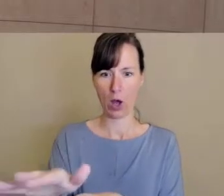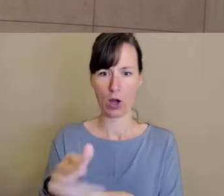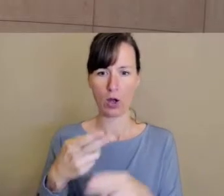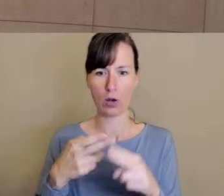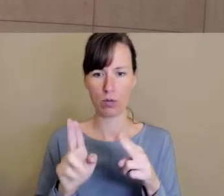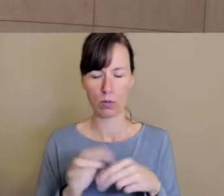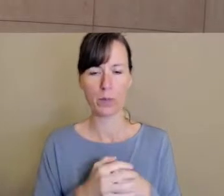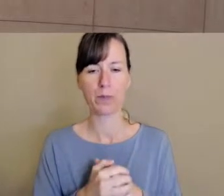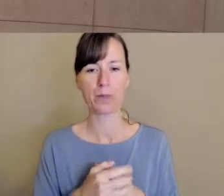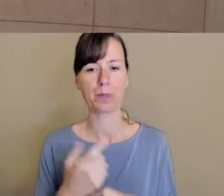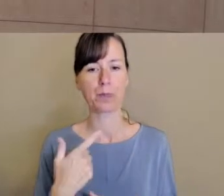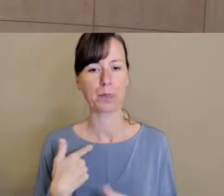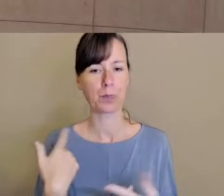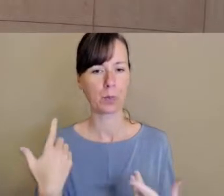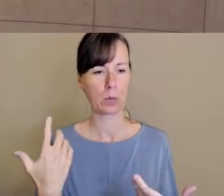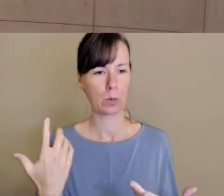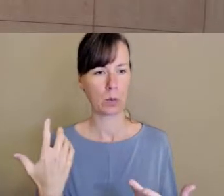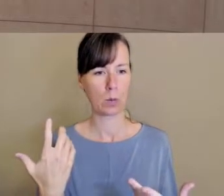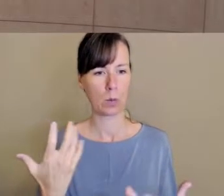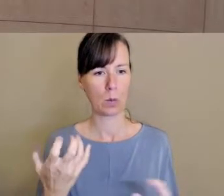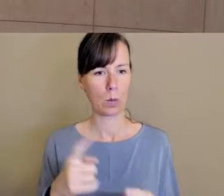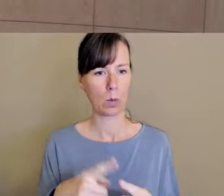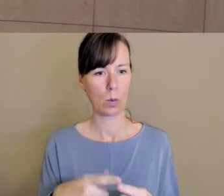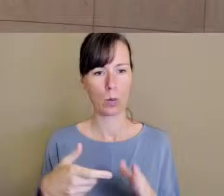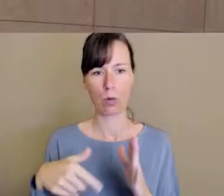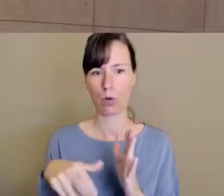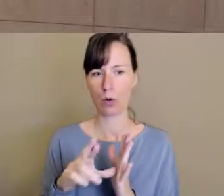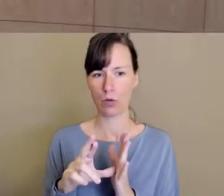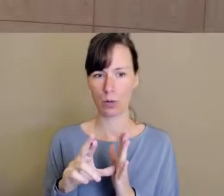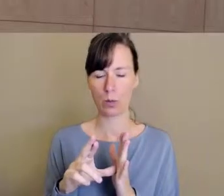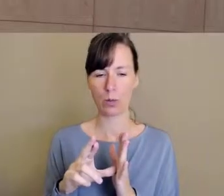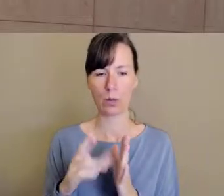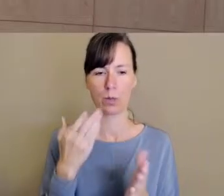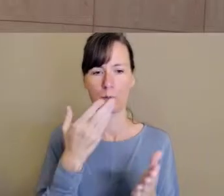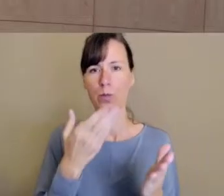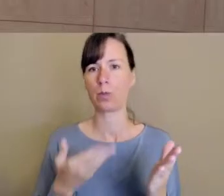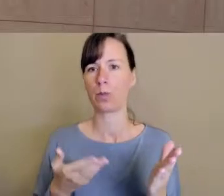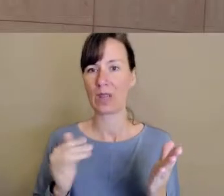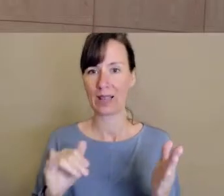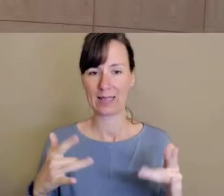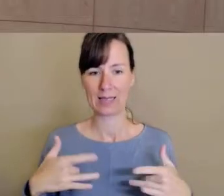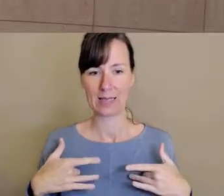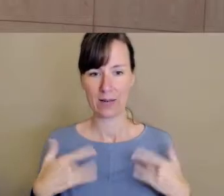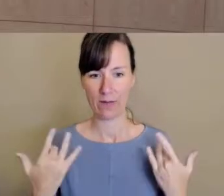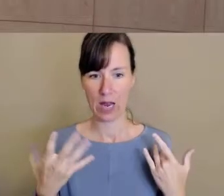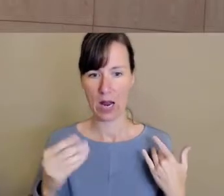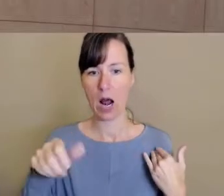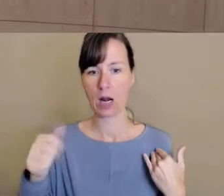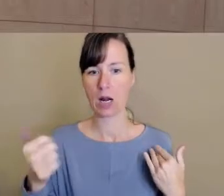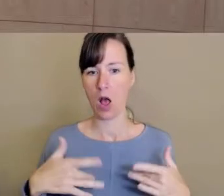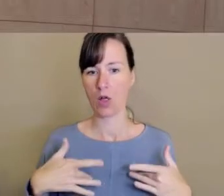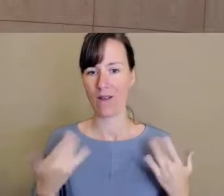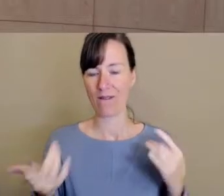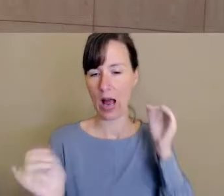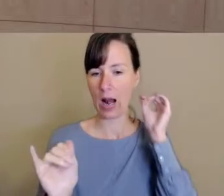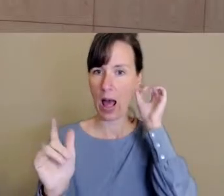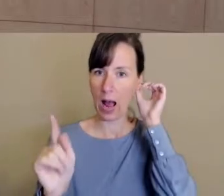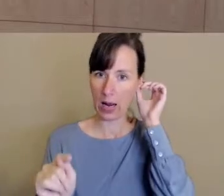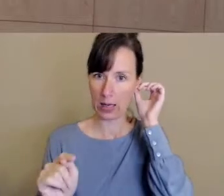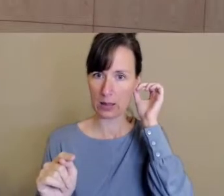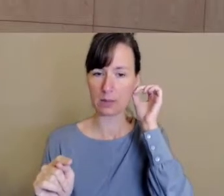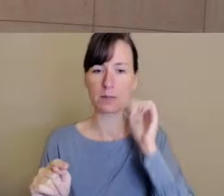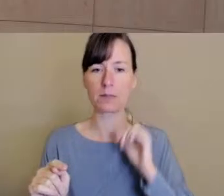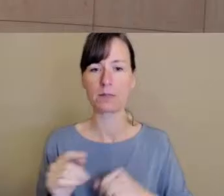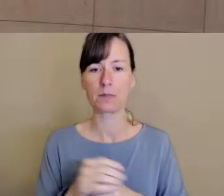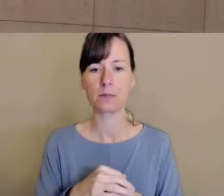would like to just go over this event and others event like it, right? So the town